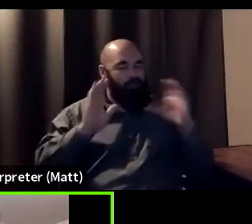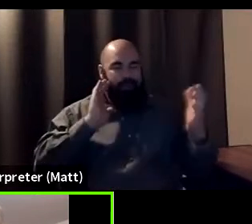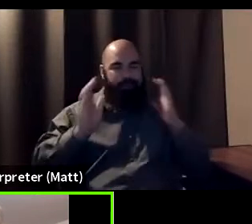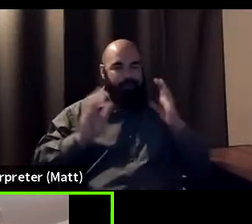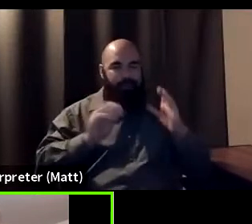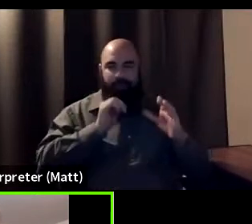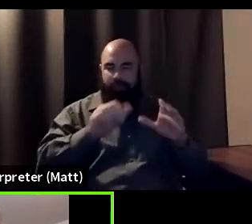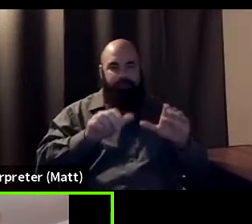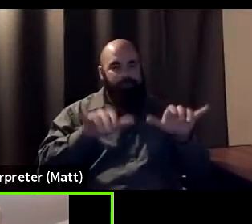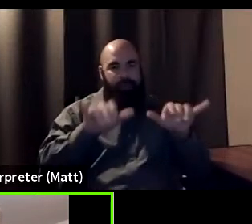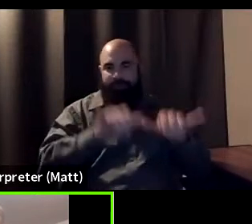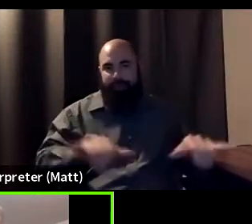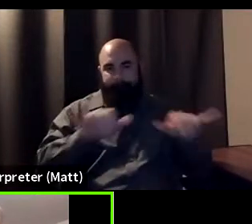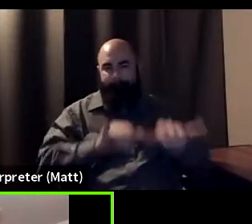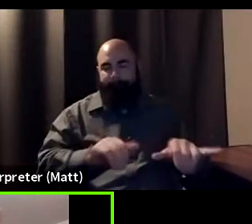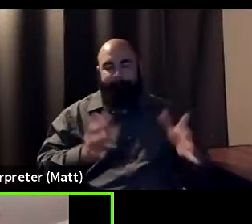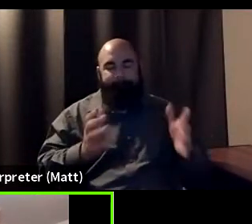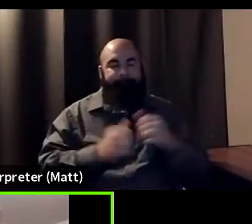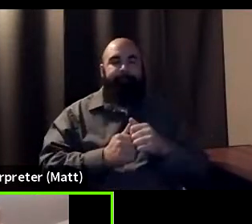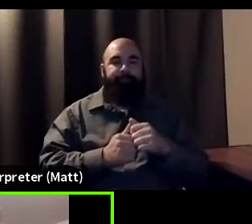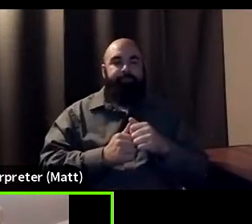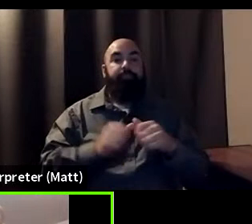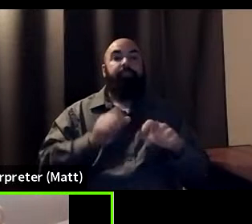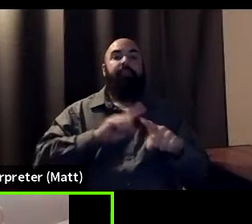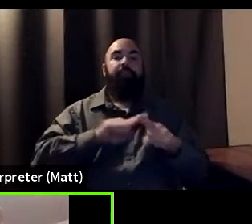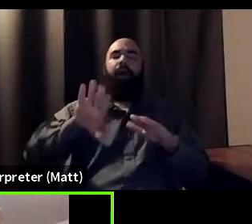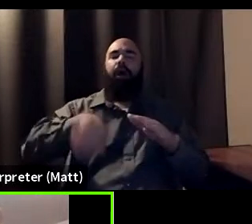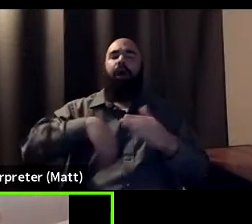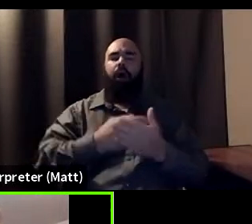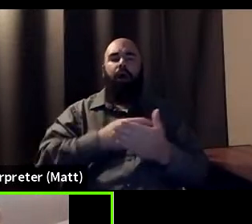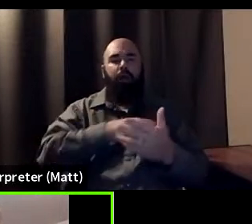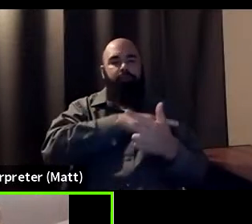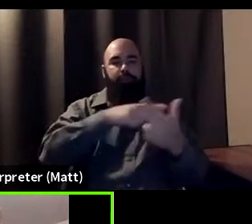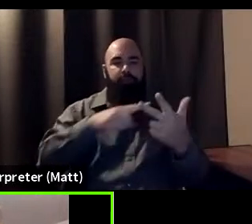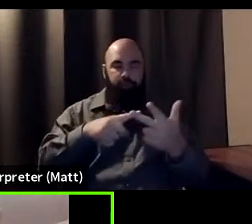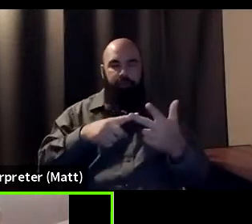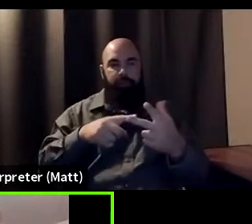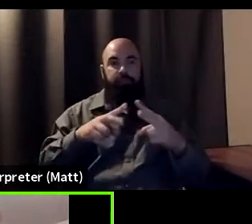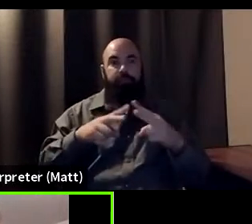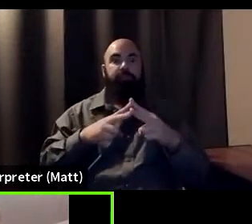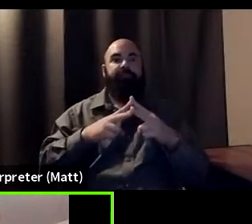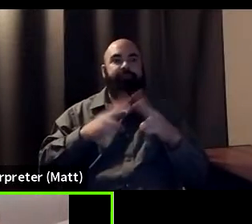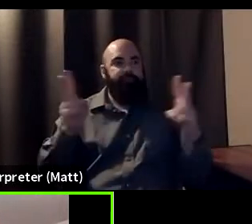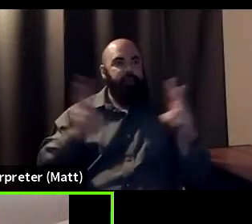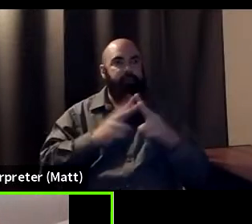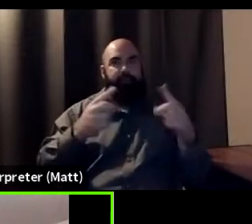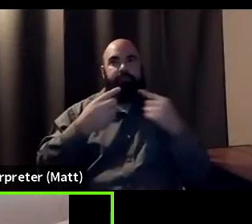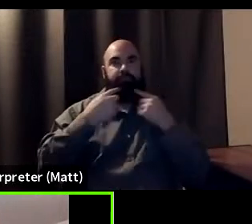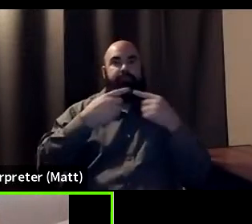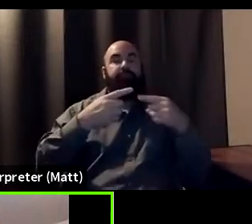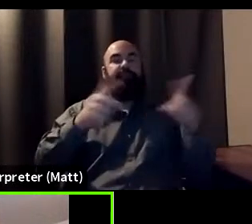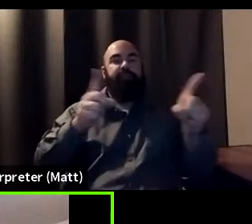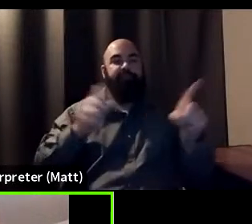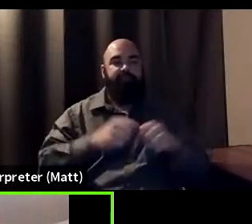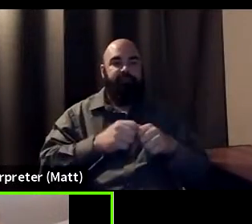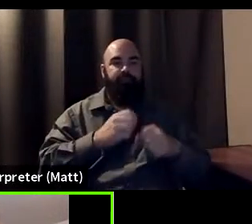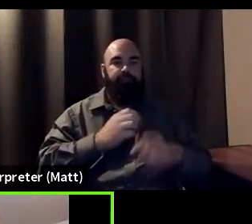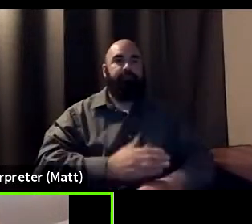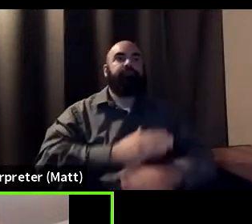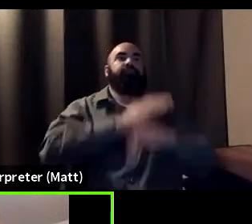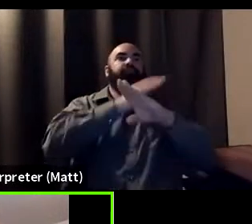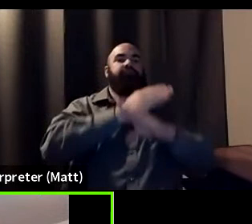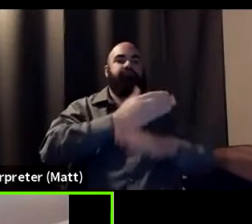to oranges. But the one thing is that all 3 vaccines are extremely effective in preventing serious